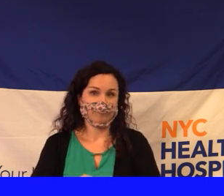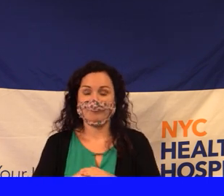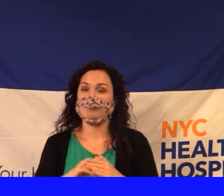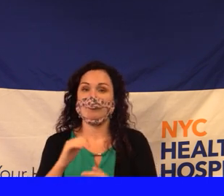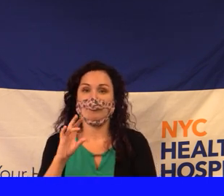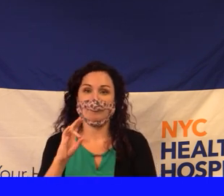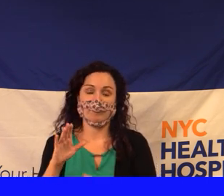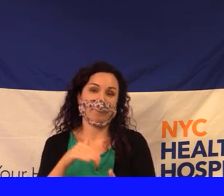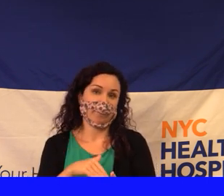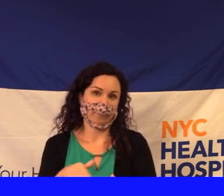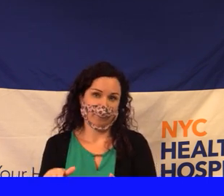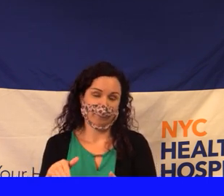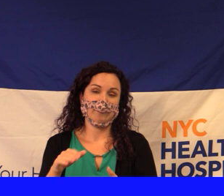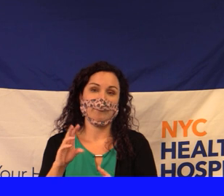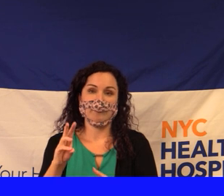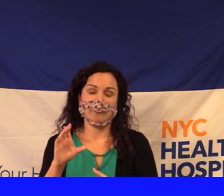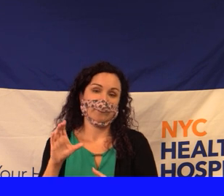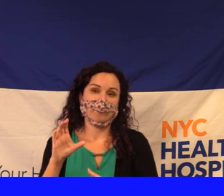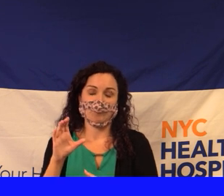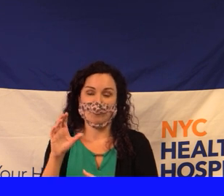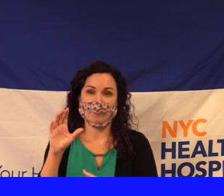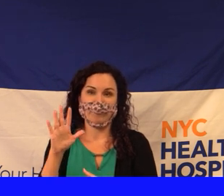exceed